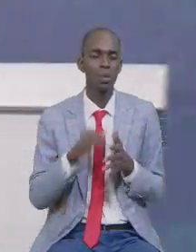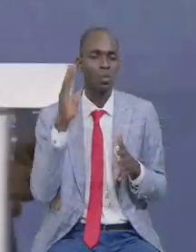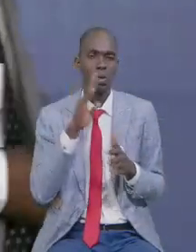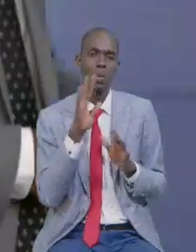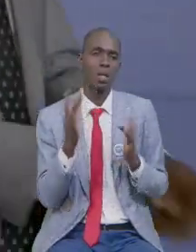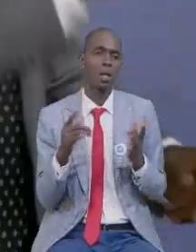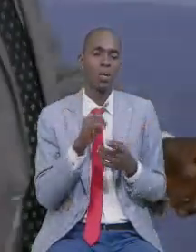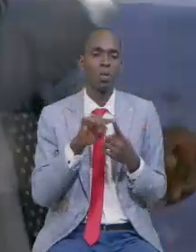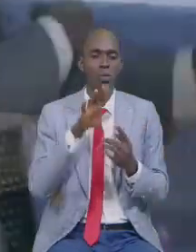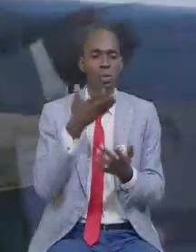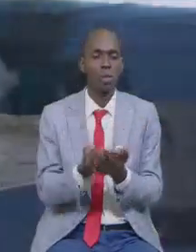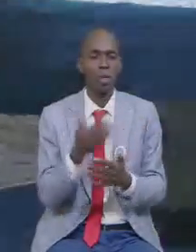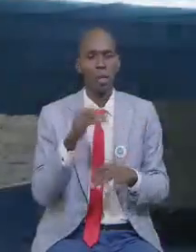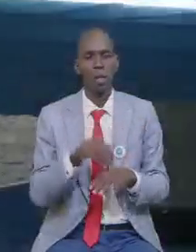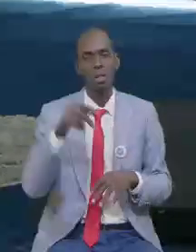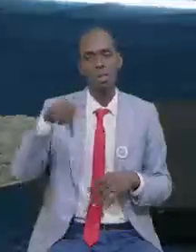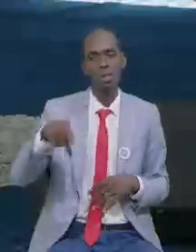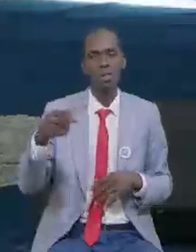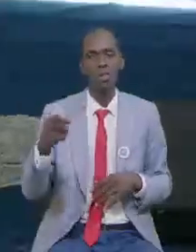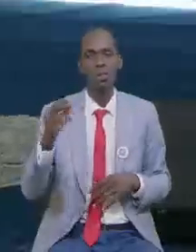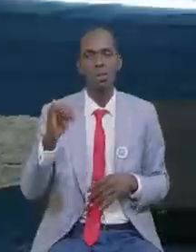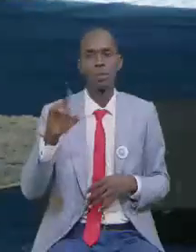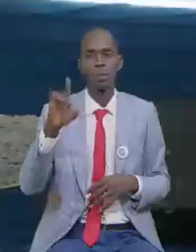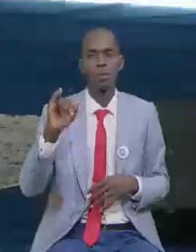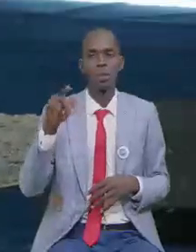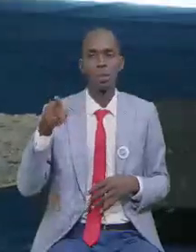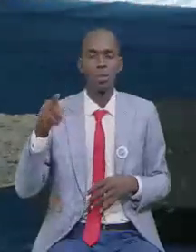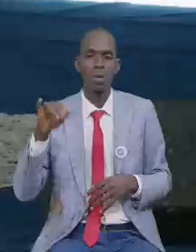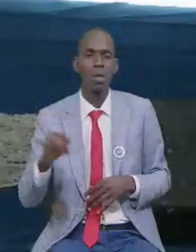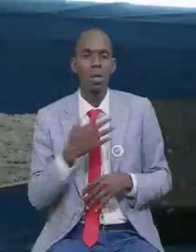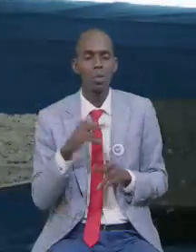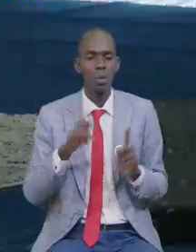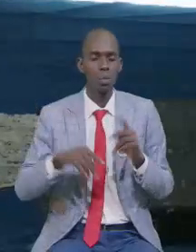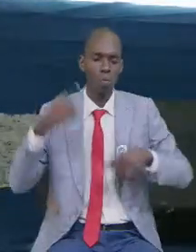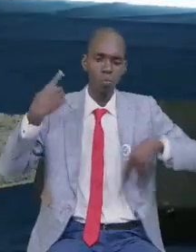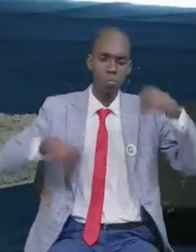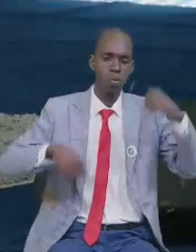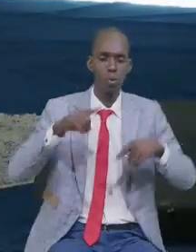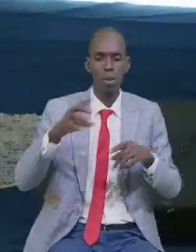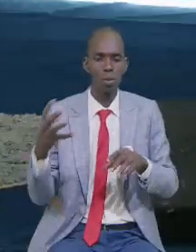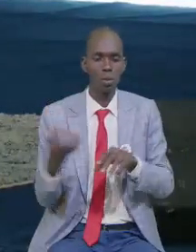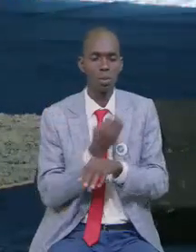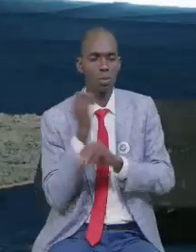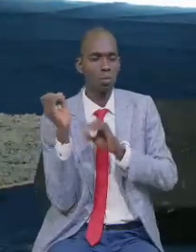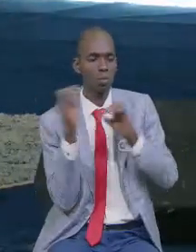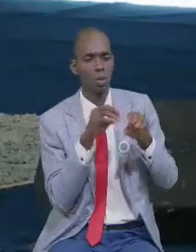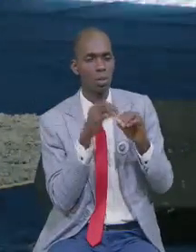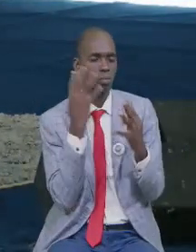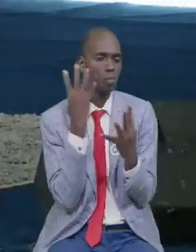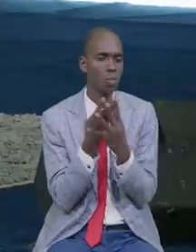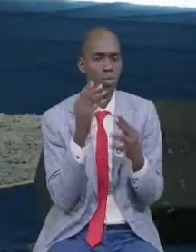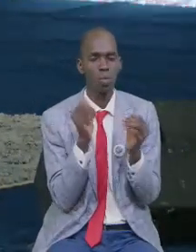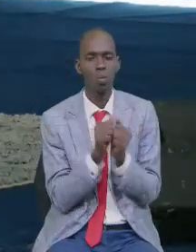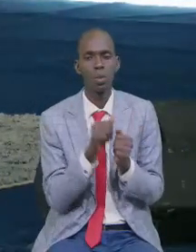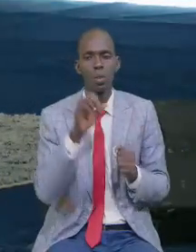Philippi, and they beat you, and they throw you in jail with Silas, If you think this is too much and this